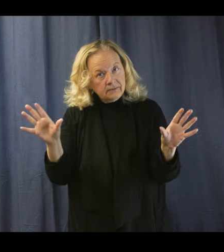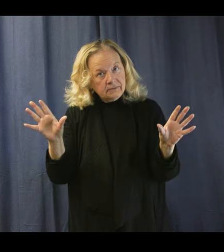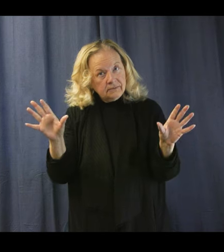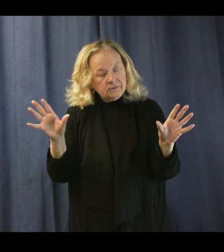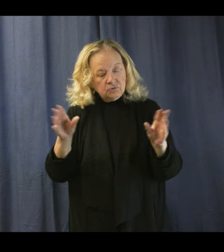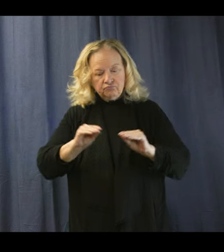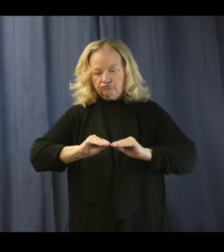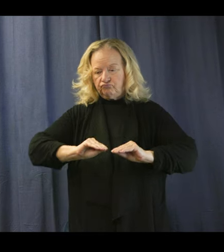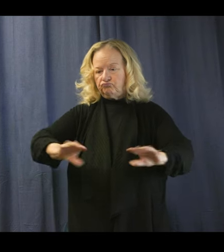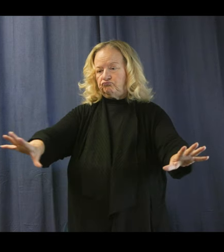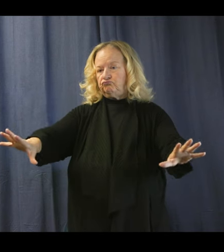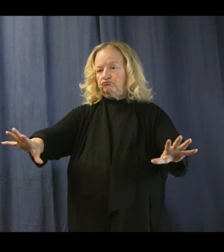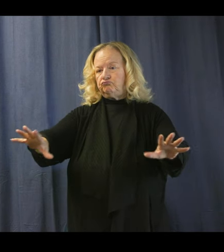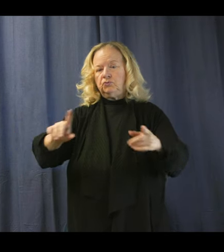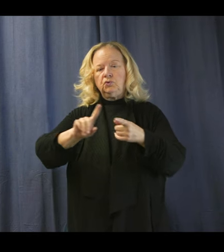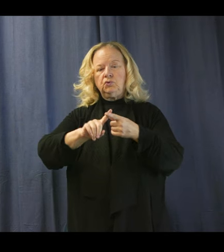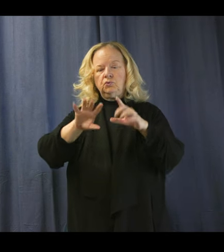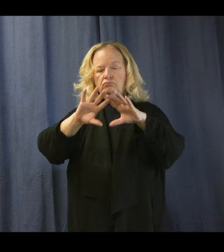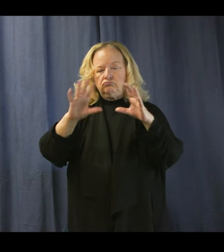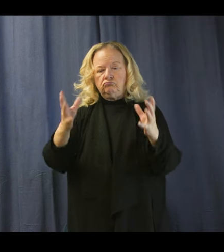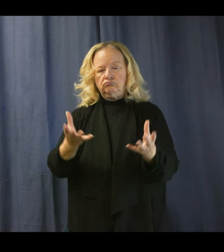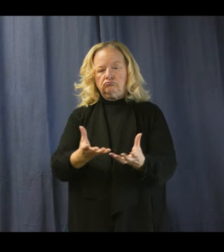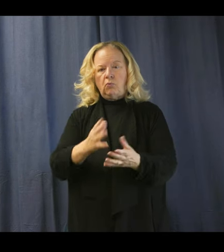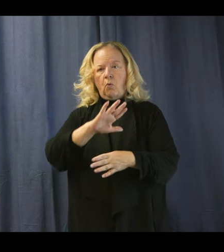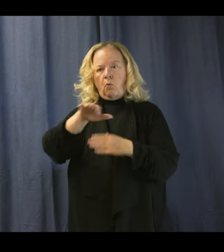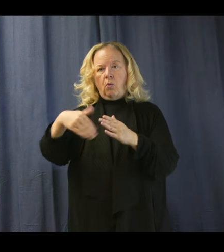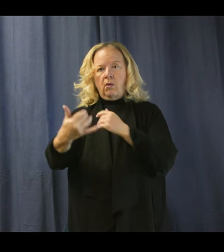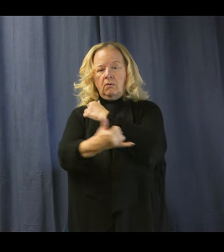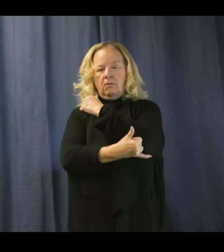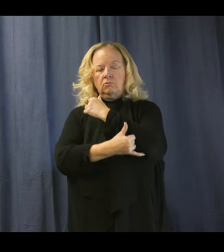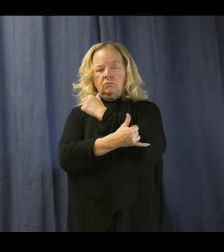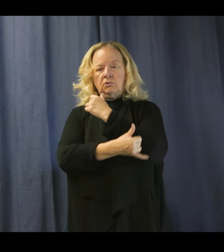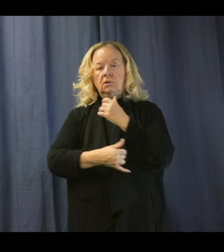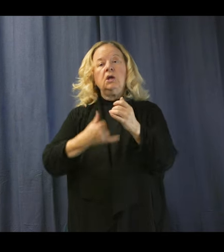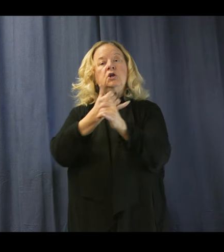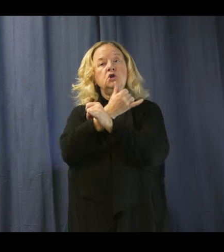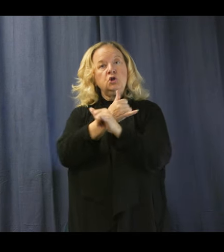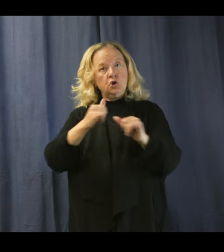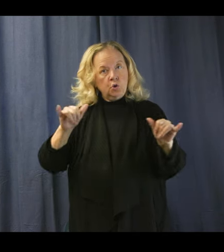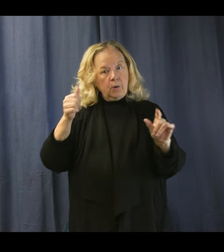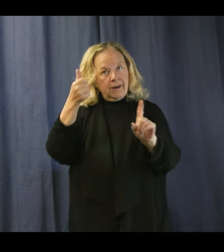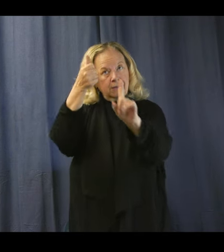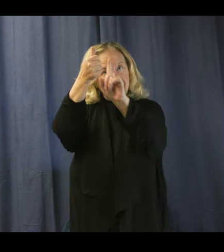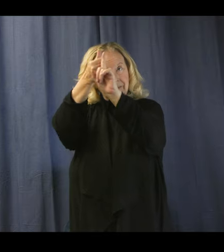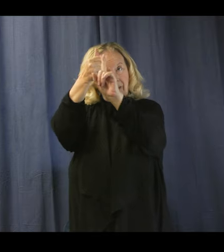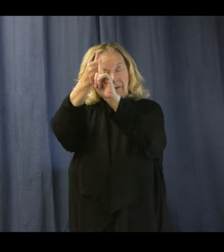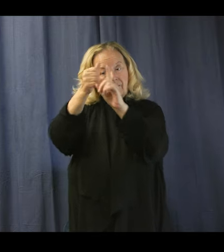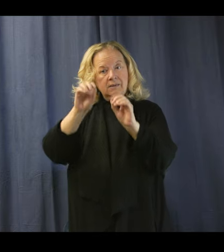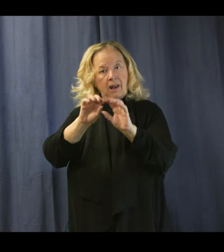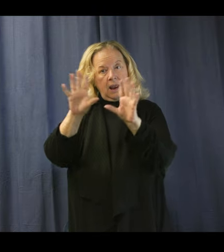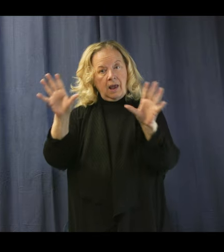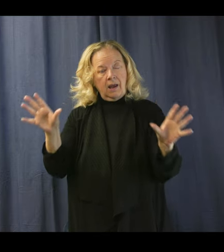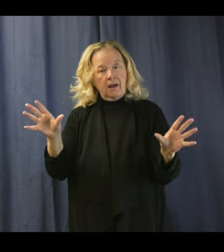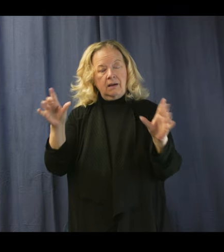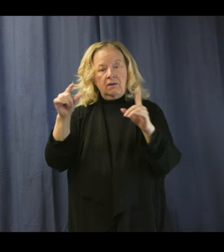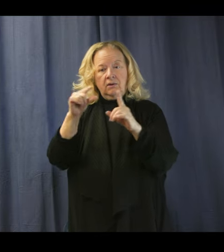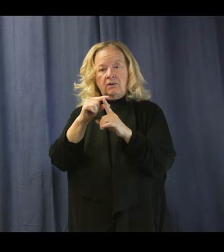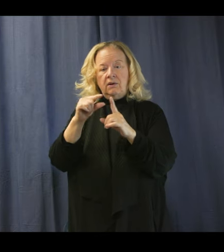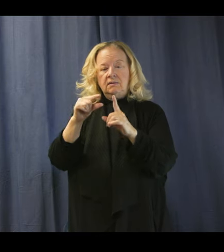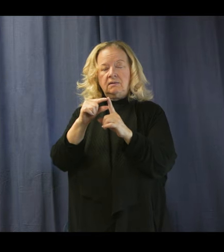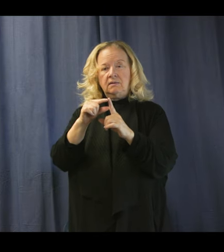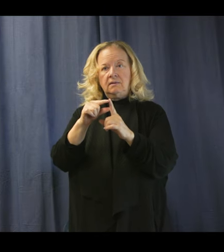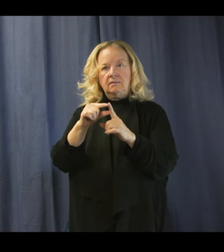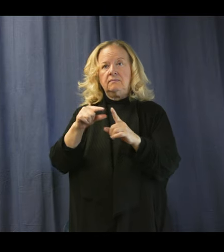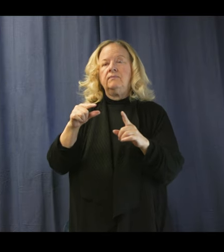nations. And what is the light? Torah. Yeshua is the light. And it's his word, the Torah, that he